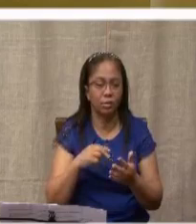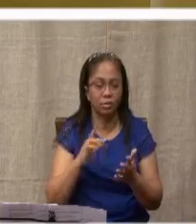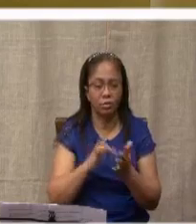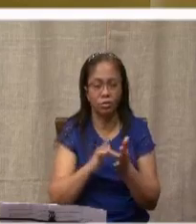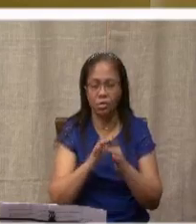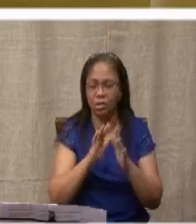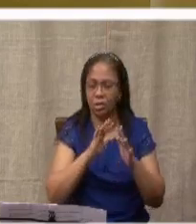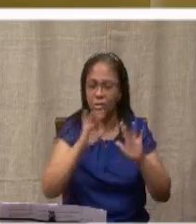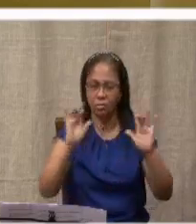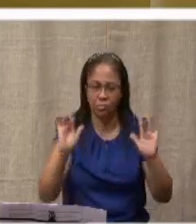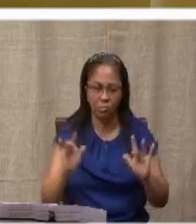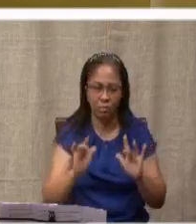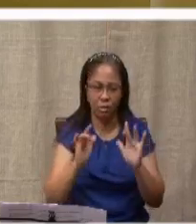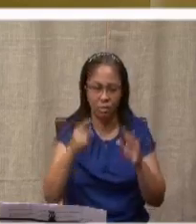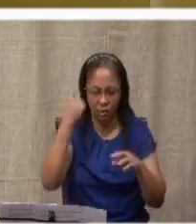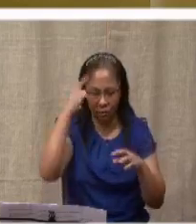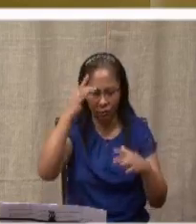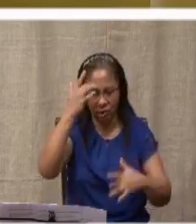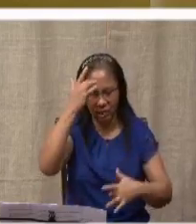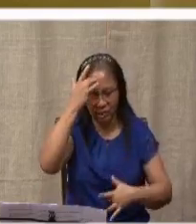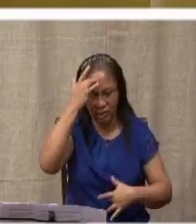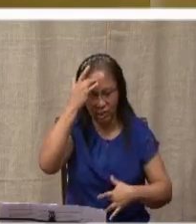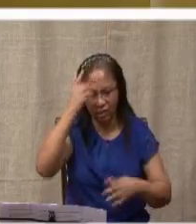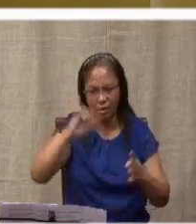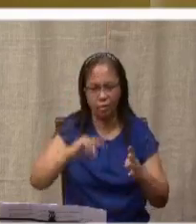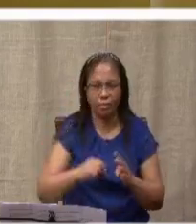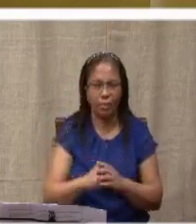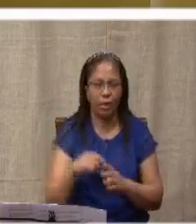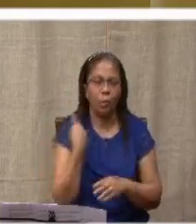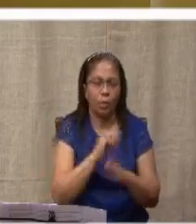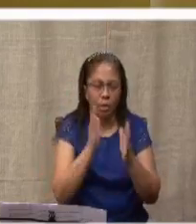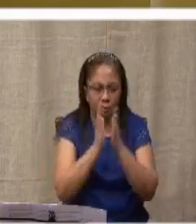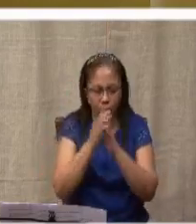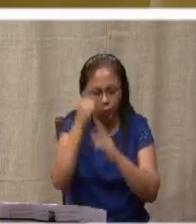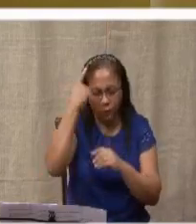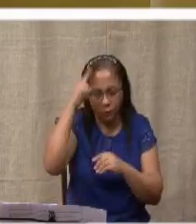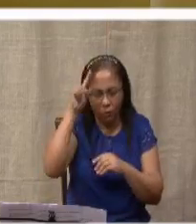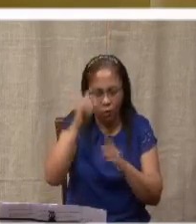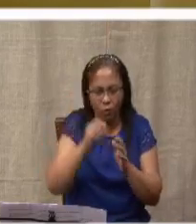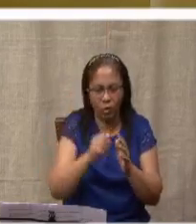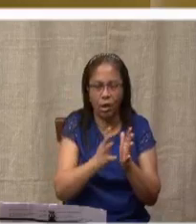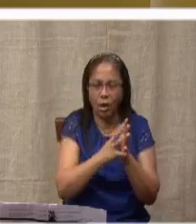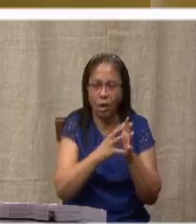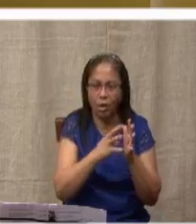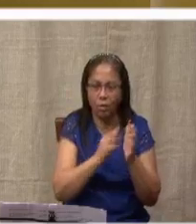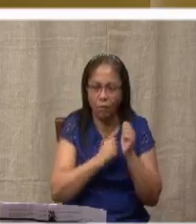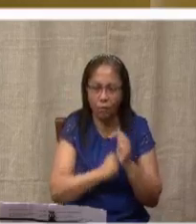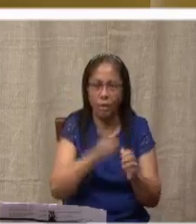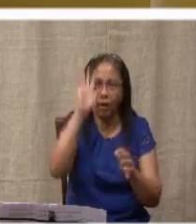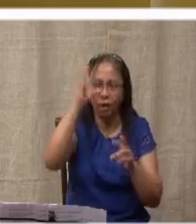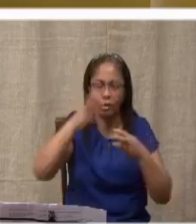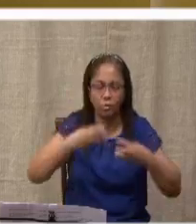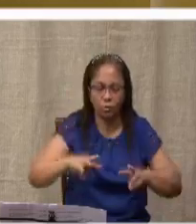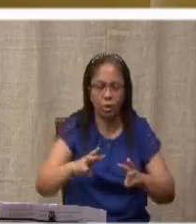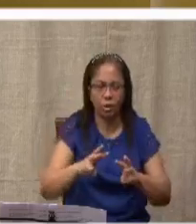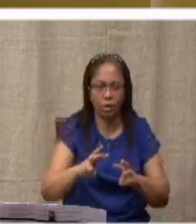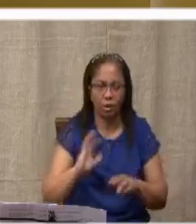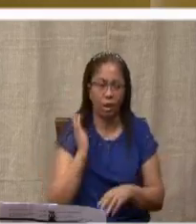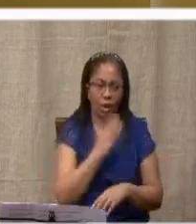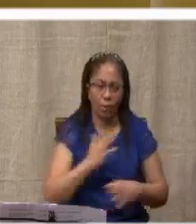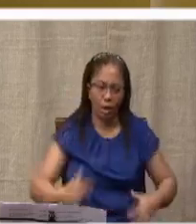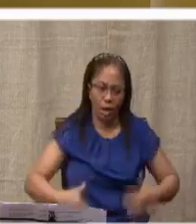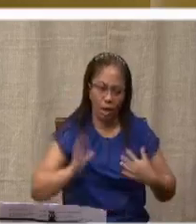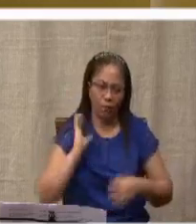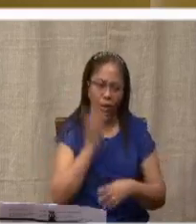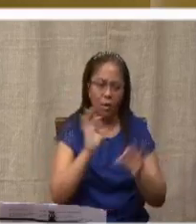sick beginning with the family we pray for the grace to follow his example and in our own lives and in our